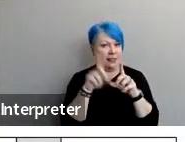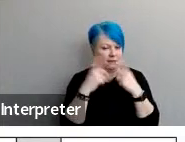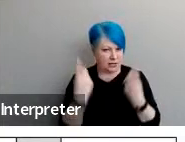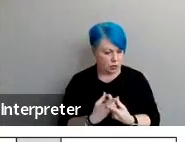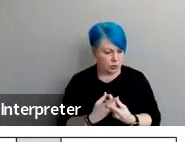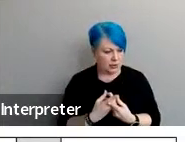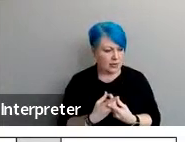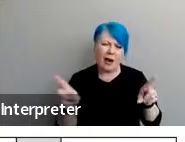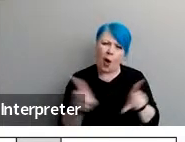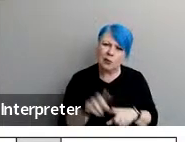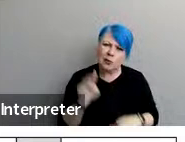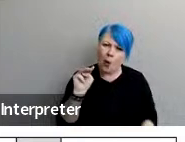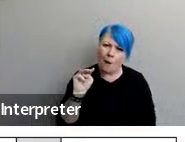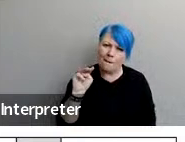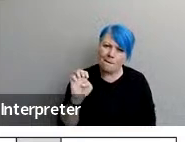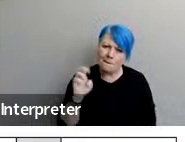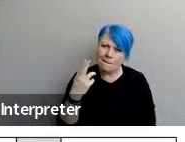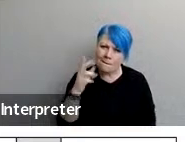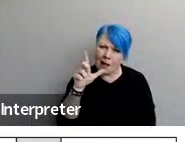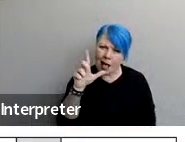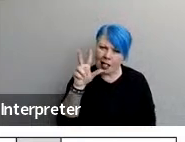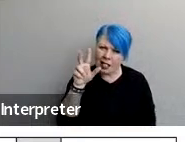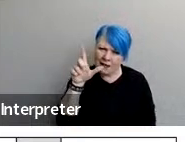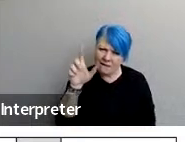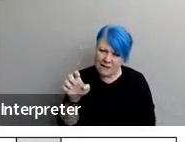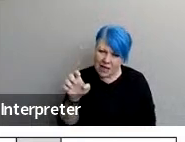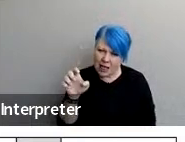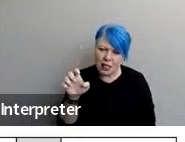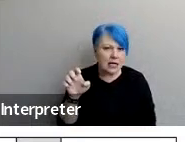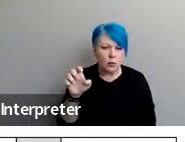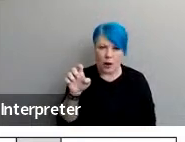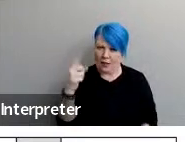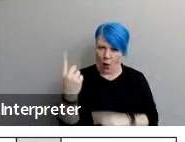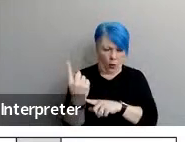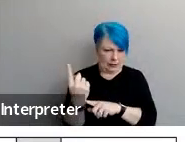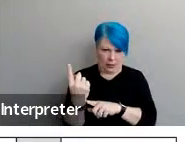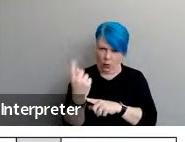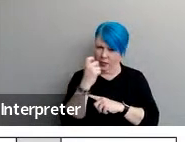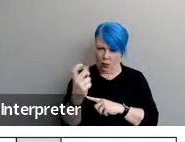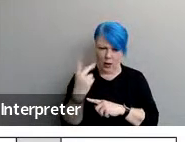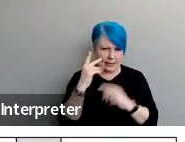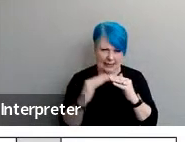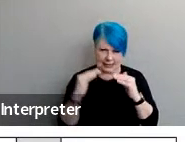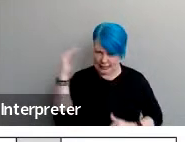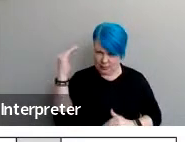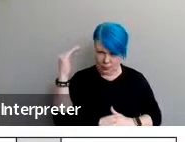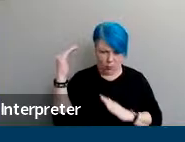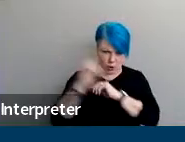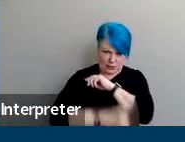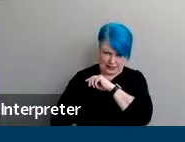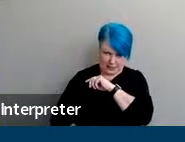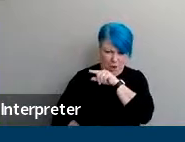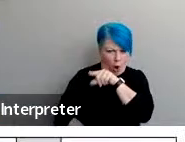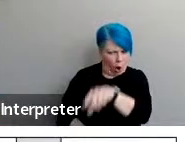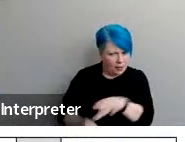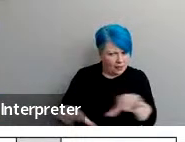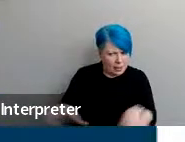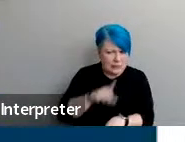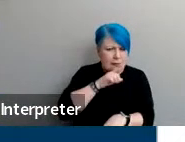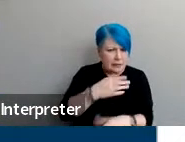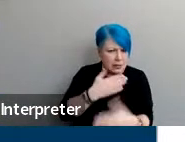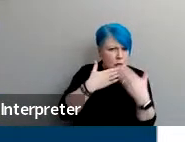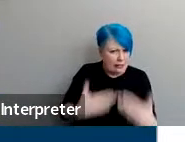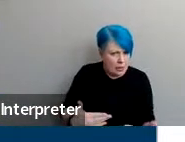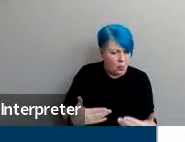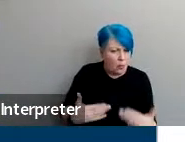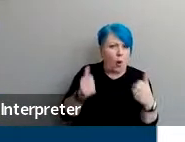district I see that hasn't been identified as having an issue related to disproportionate discipline. Are they doing something really well, or is there some